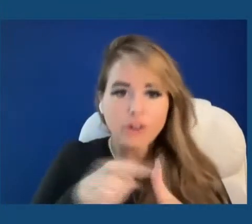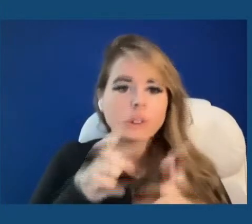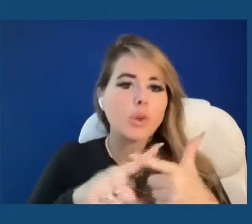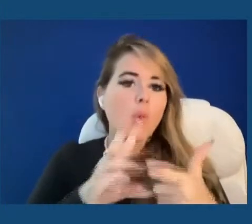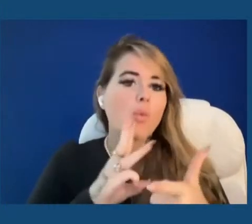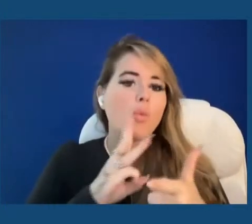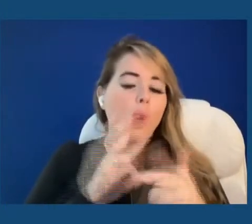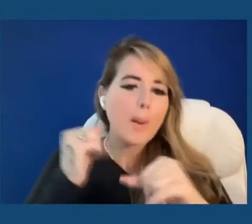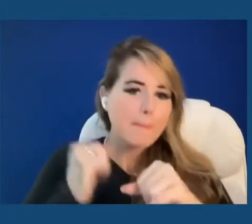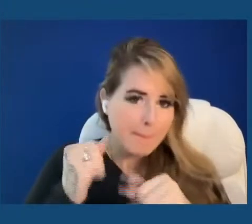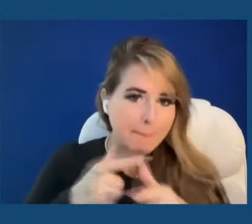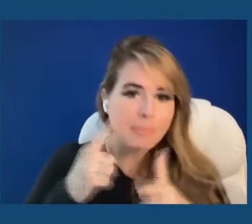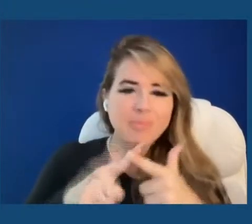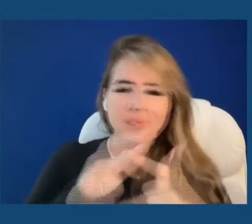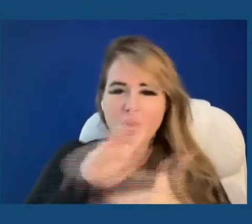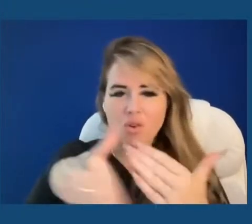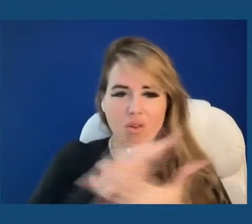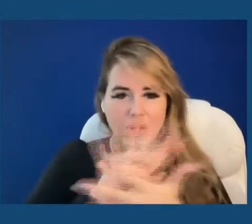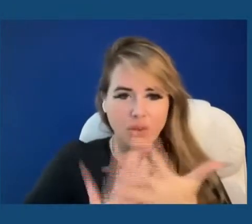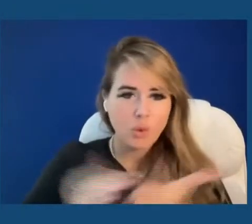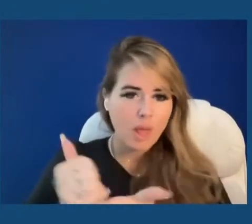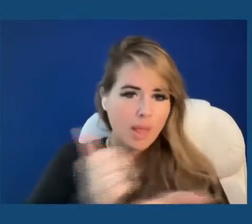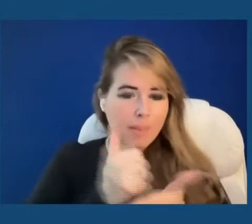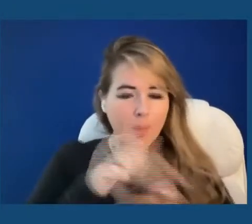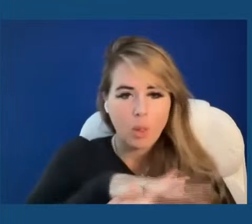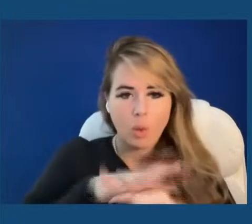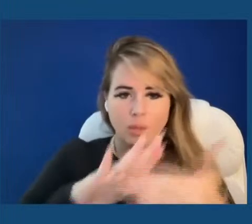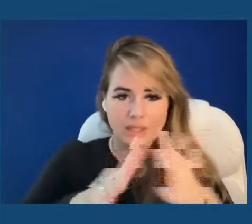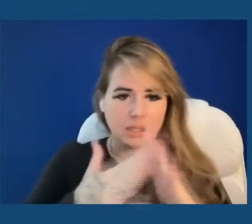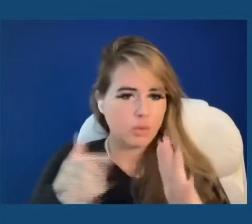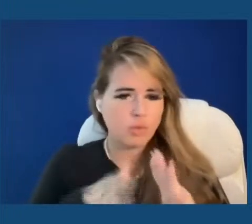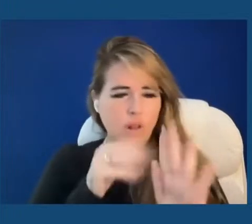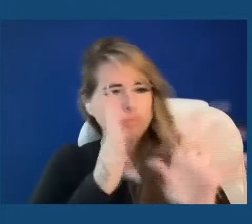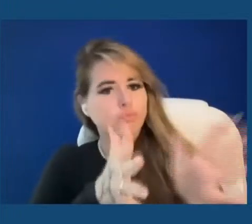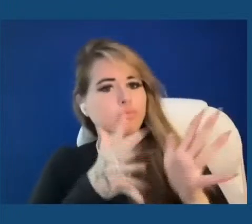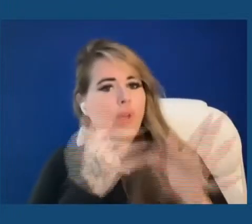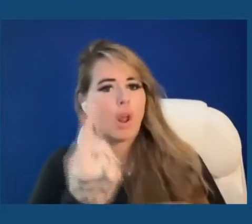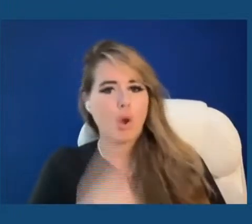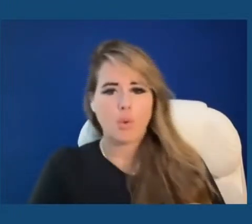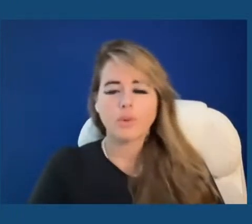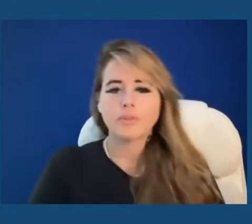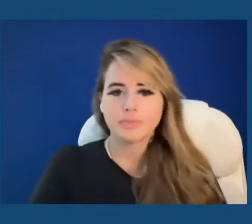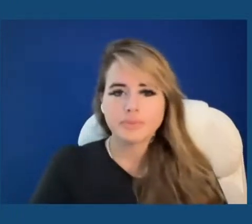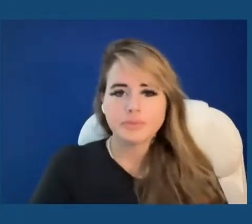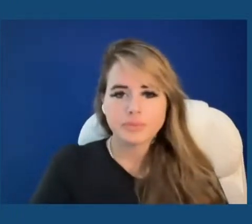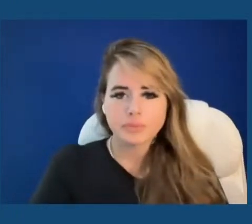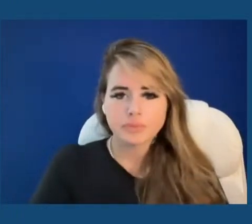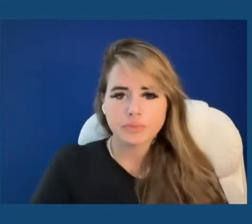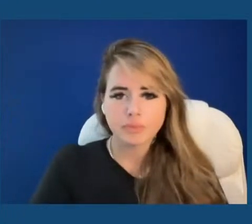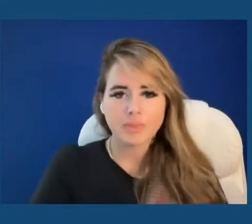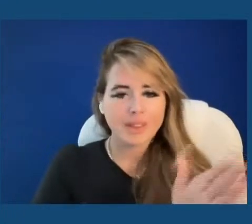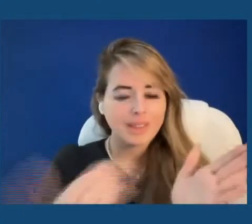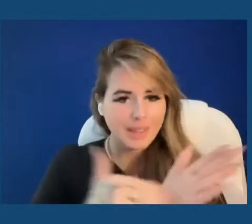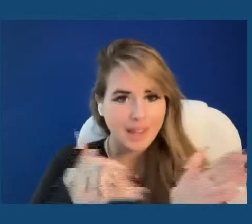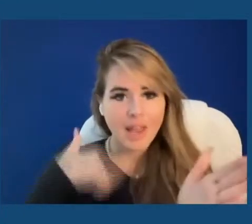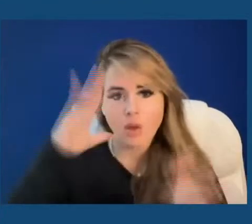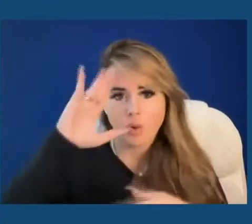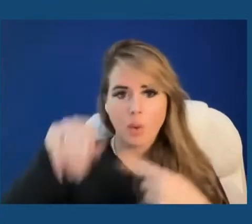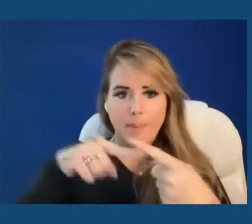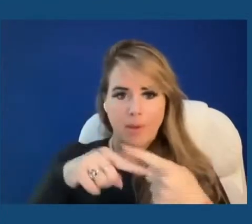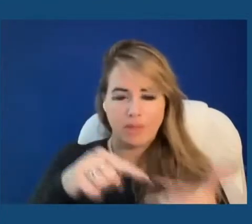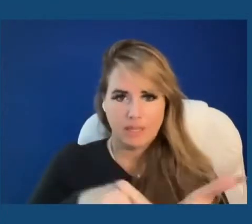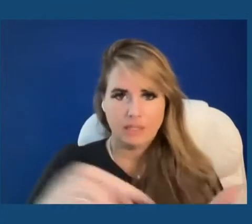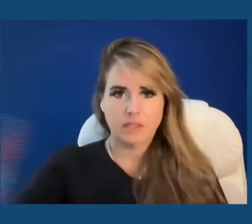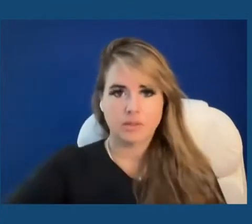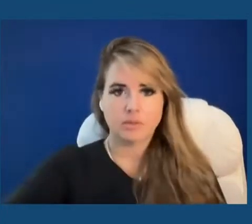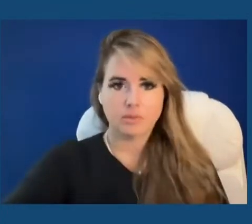to help our local municipalities. We're not leaving you hanging on alone. Again, I know a little bit about this. I know how important